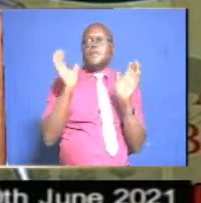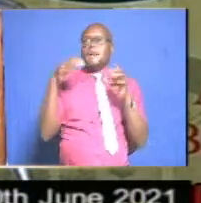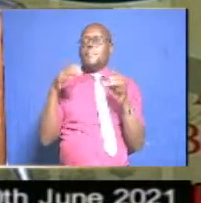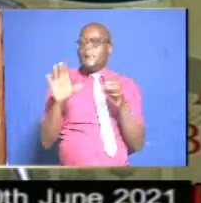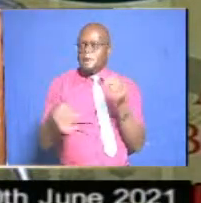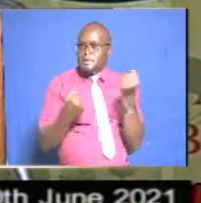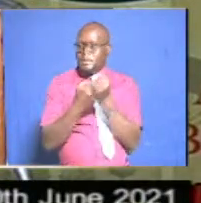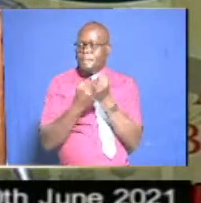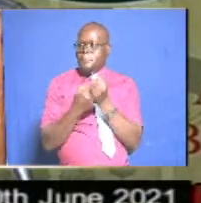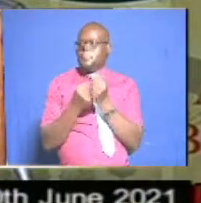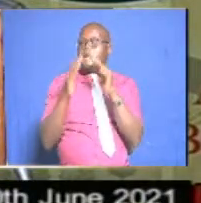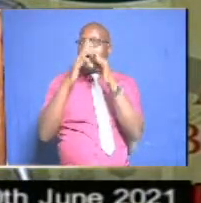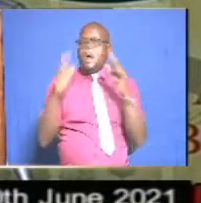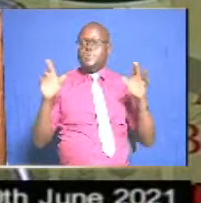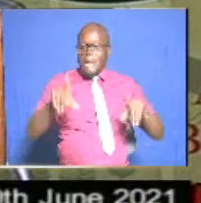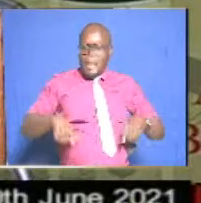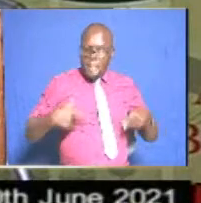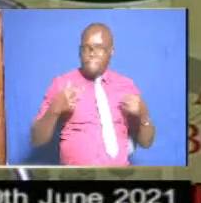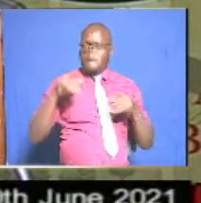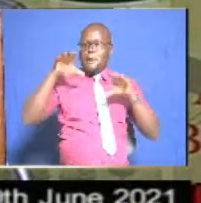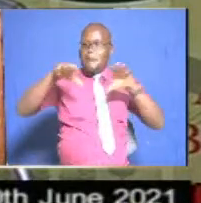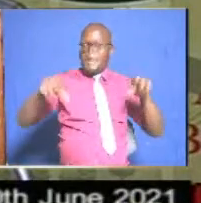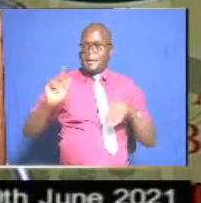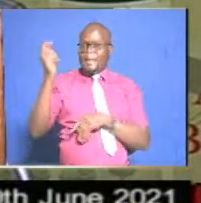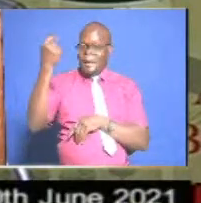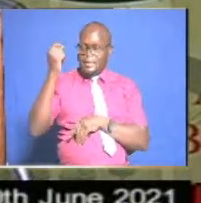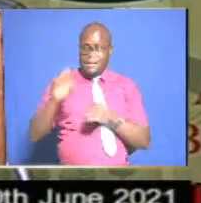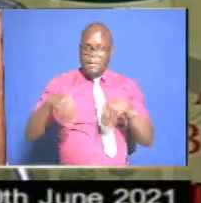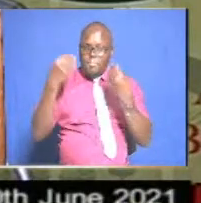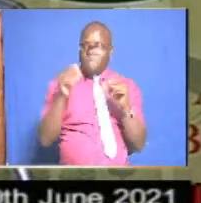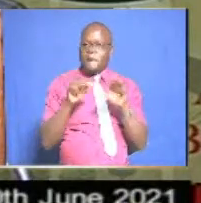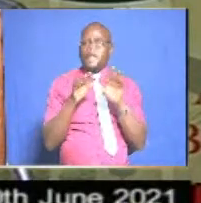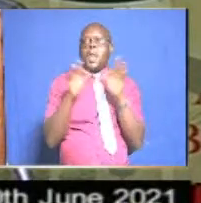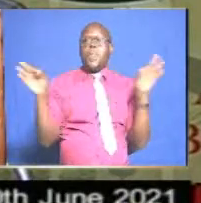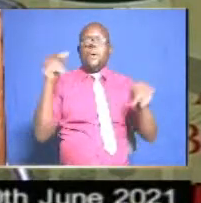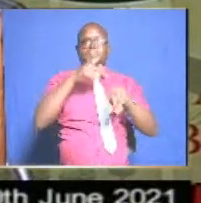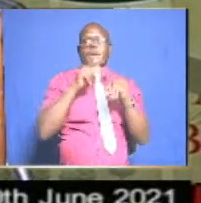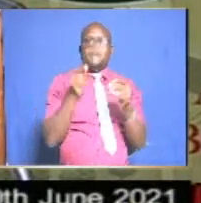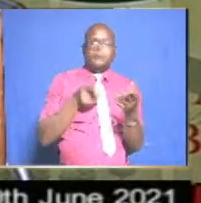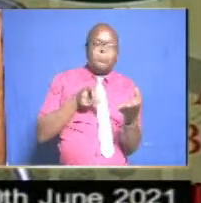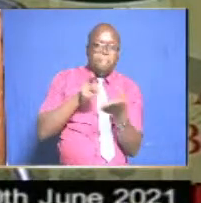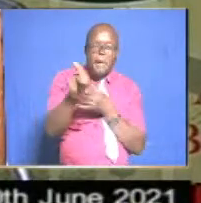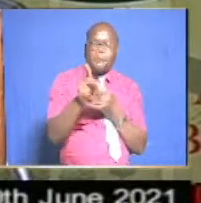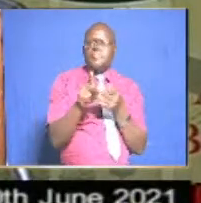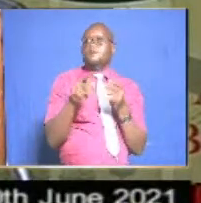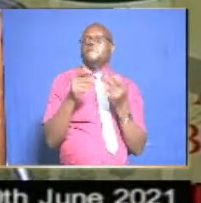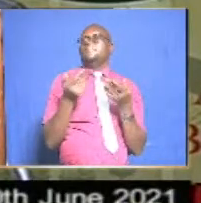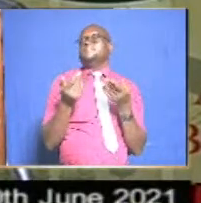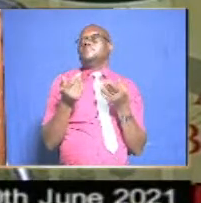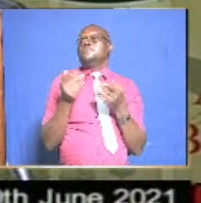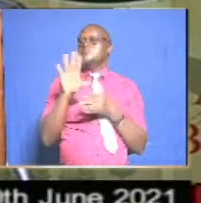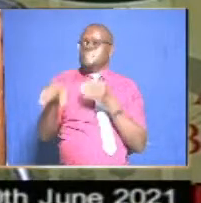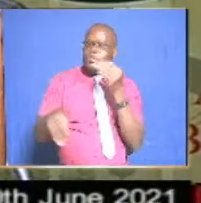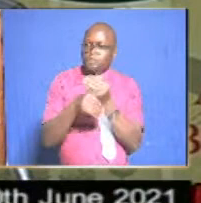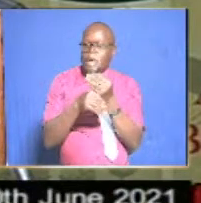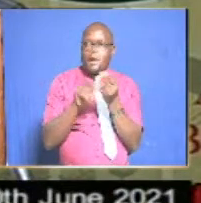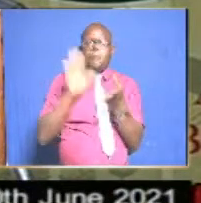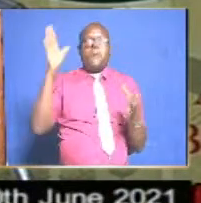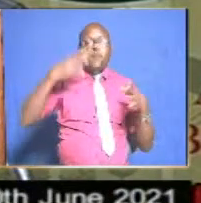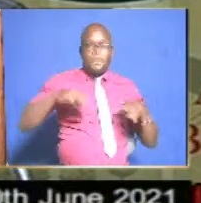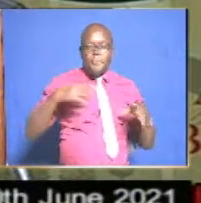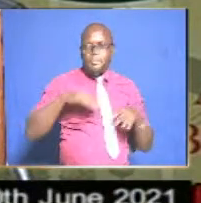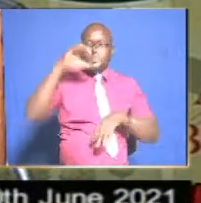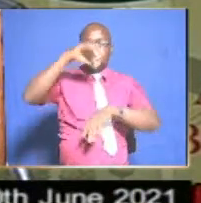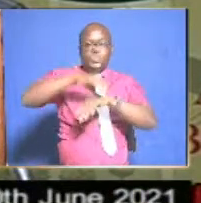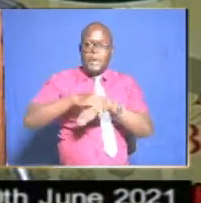growth of residential housing market in Kenya by providing long-term funding to the mortgage lenders in order to increase affordability of